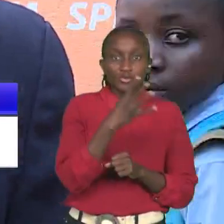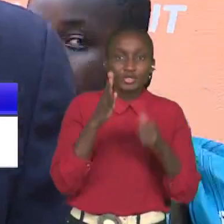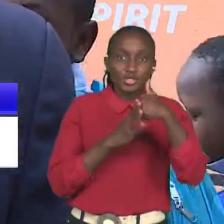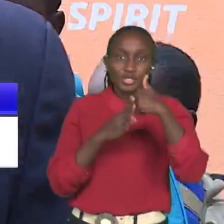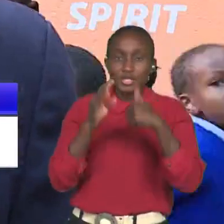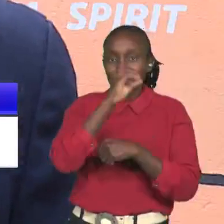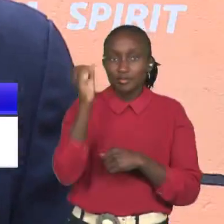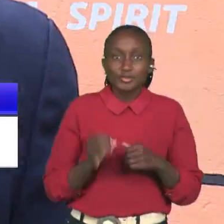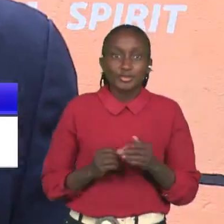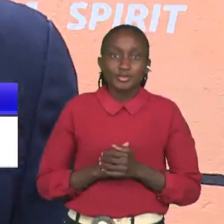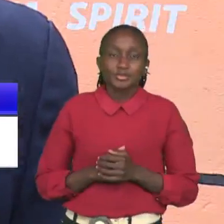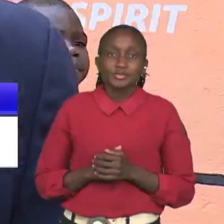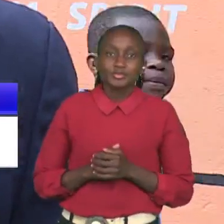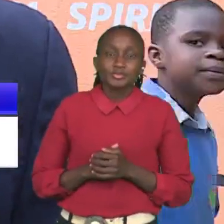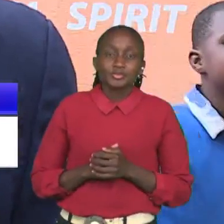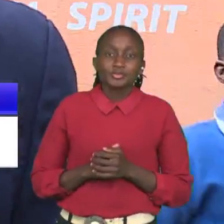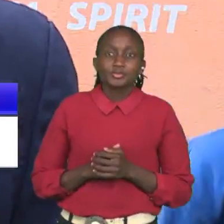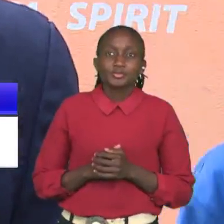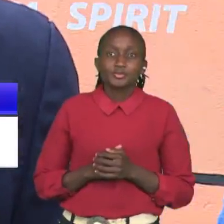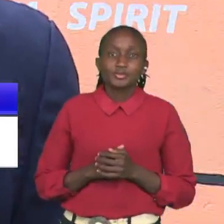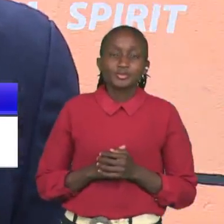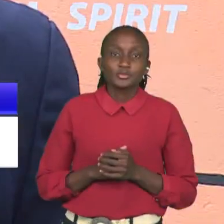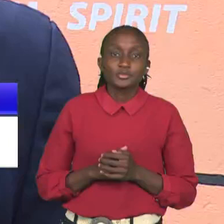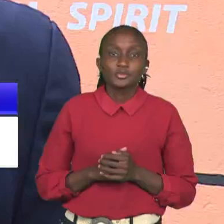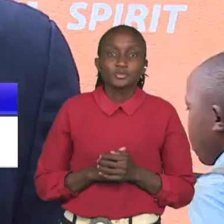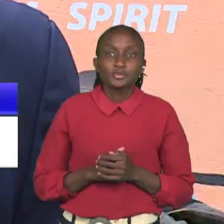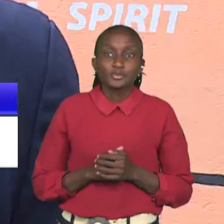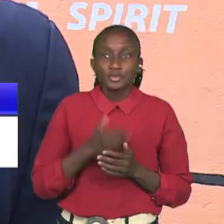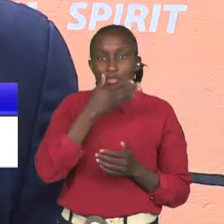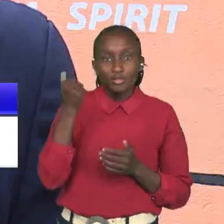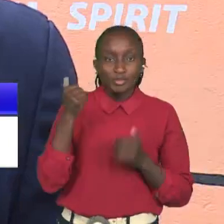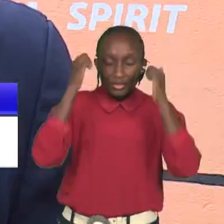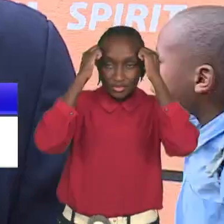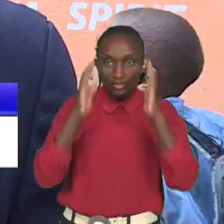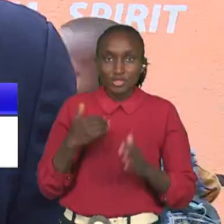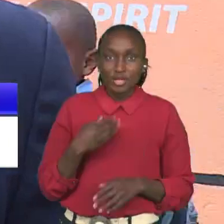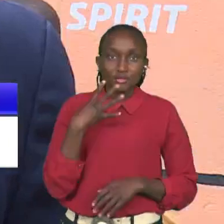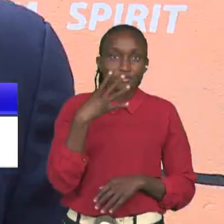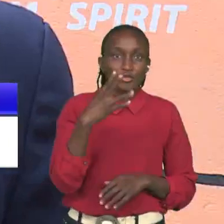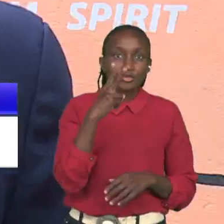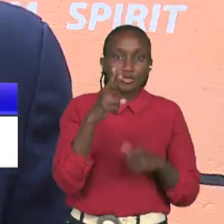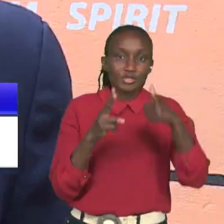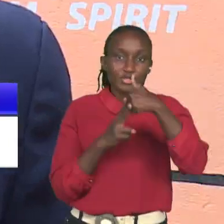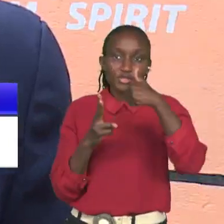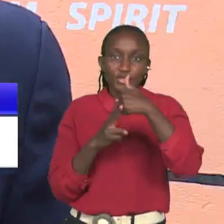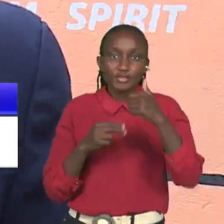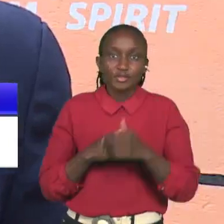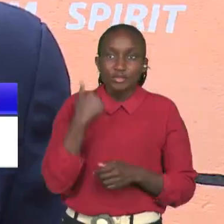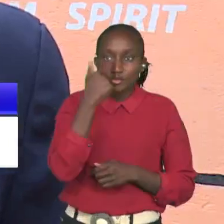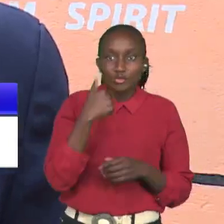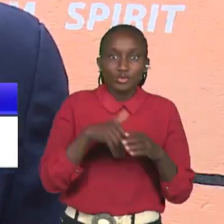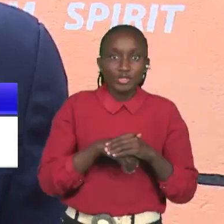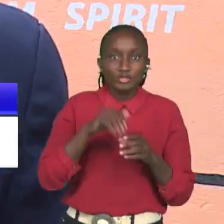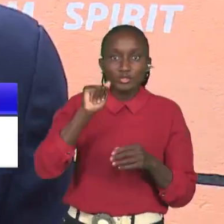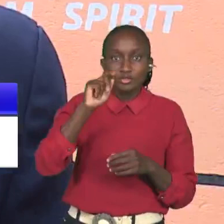249%, and our best candidate had 427, who is at